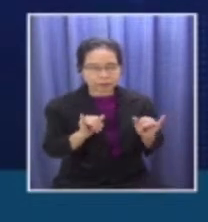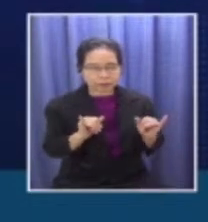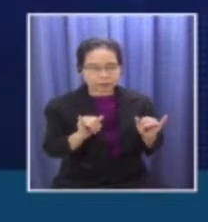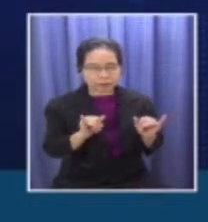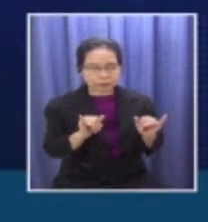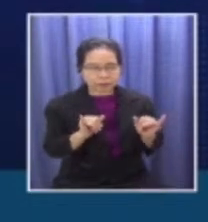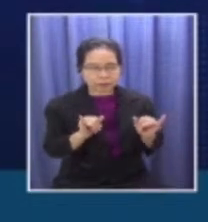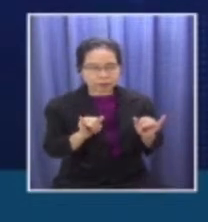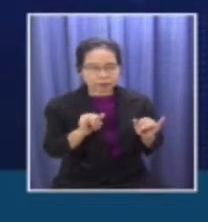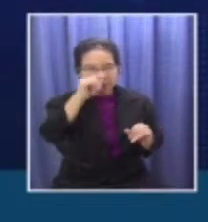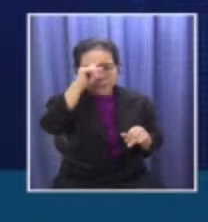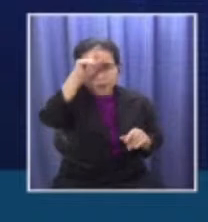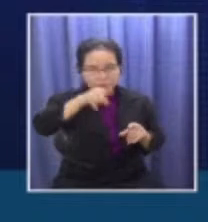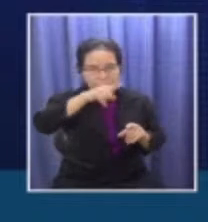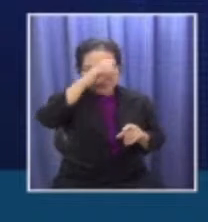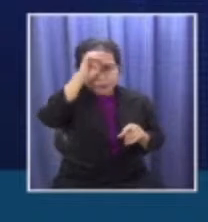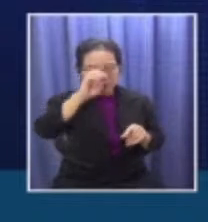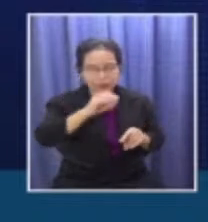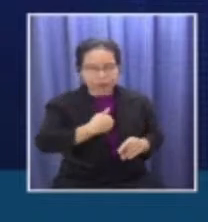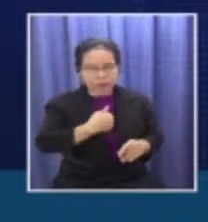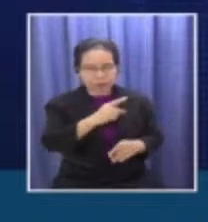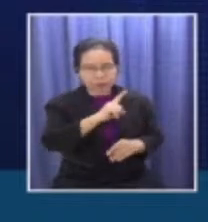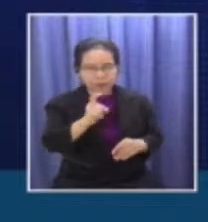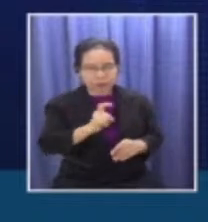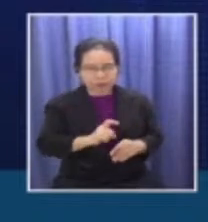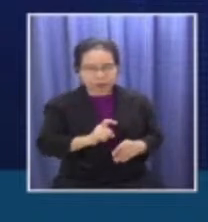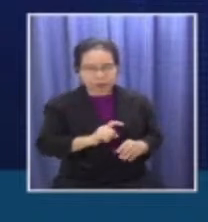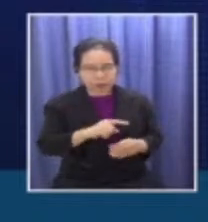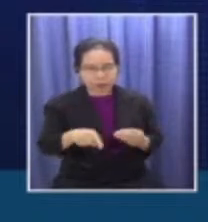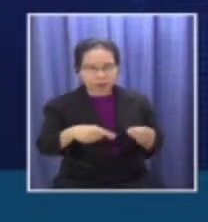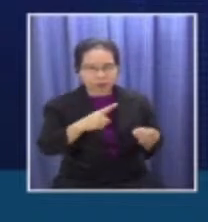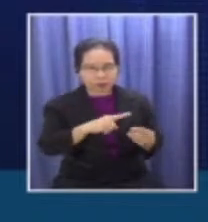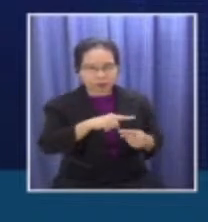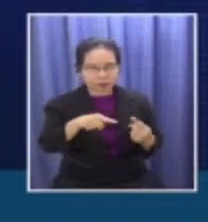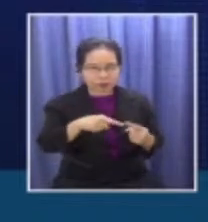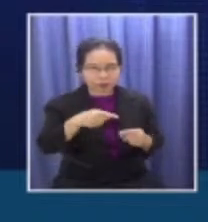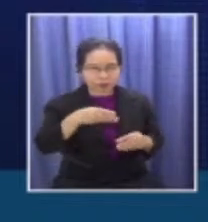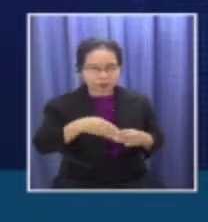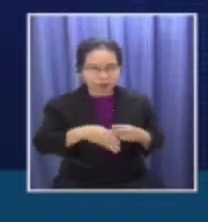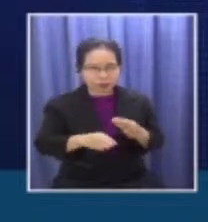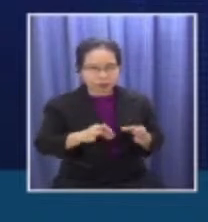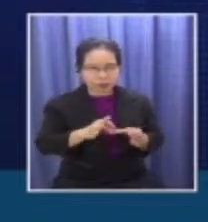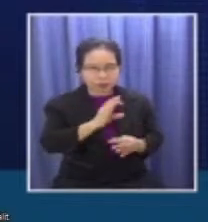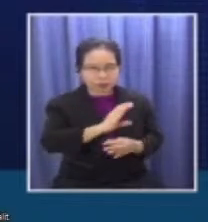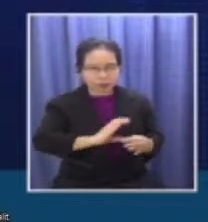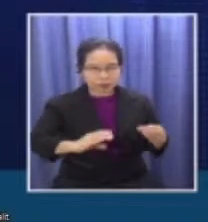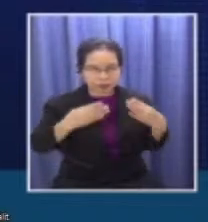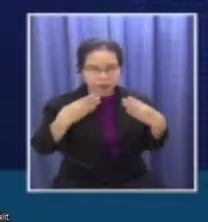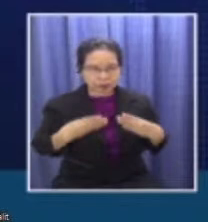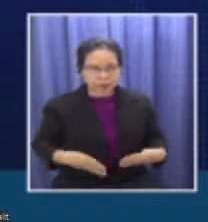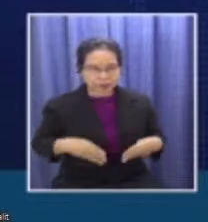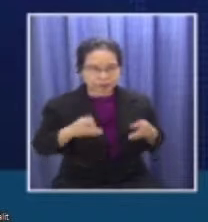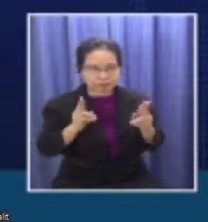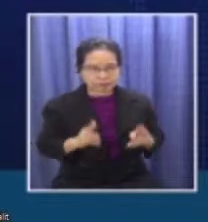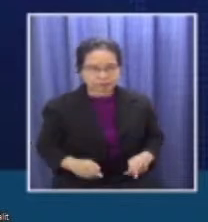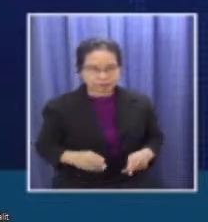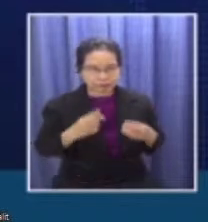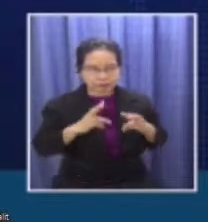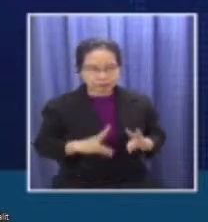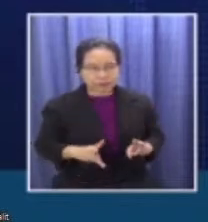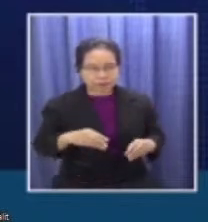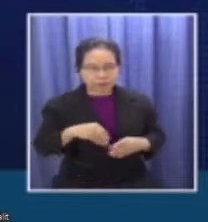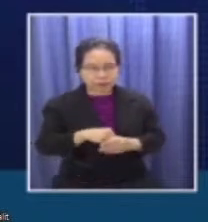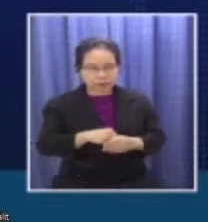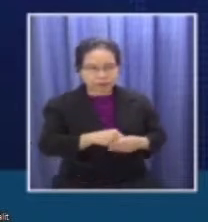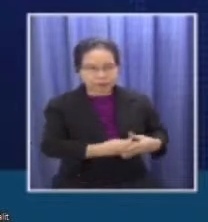also, Brother Redico Tami, Brother Eli, I'd like to ask when the Spirit of Christ entered his